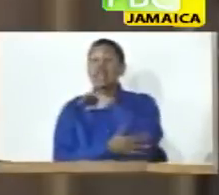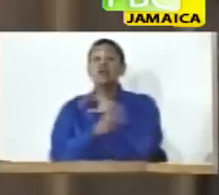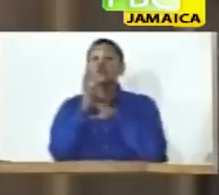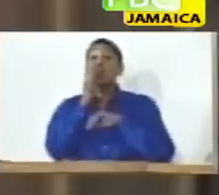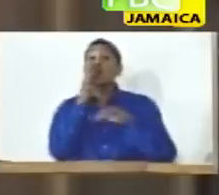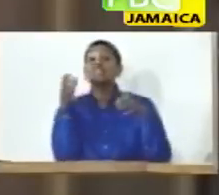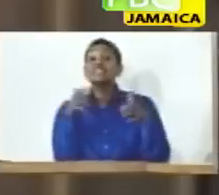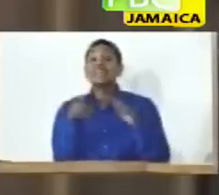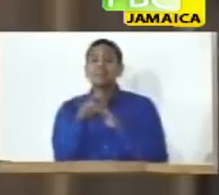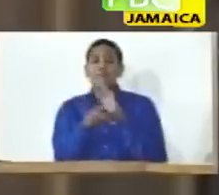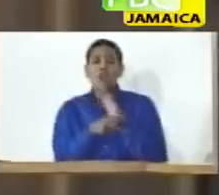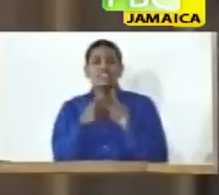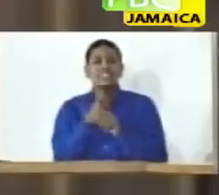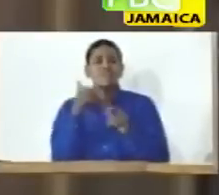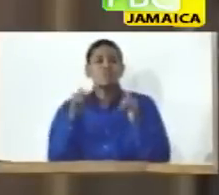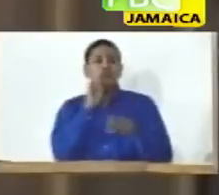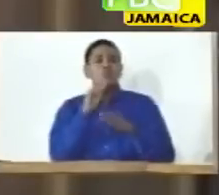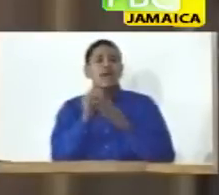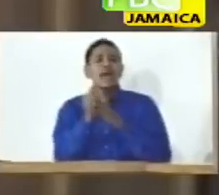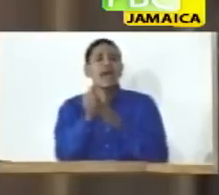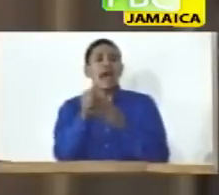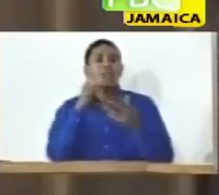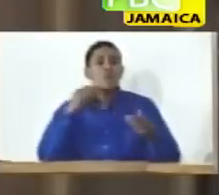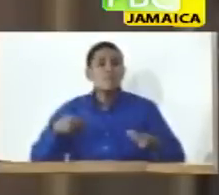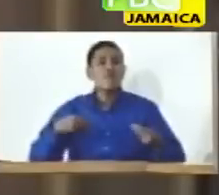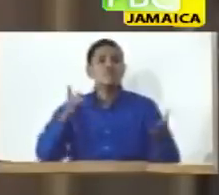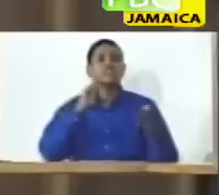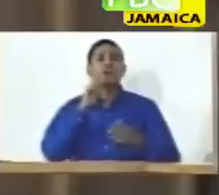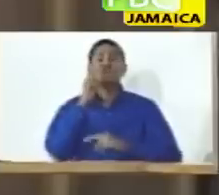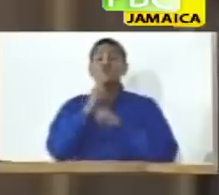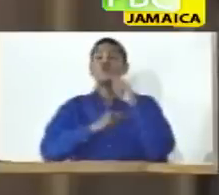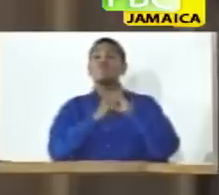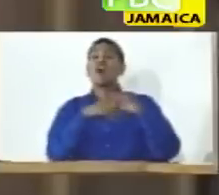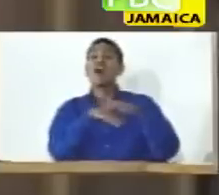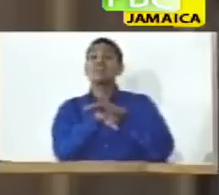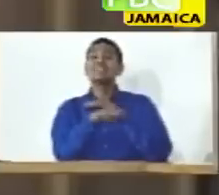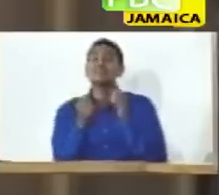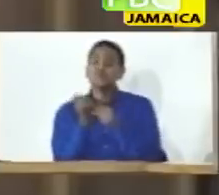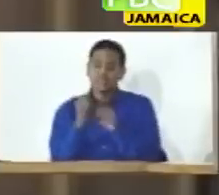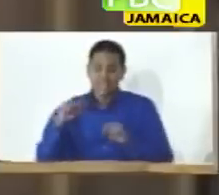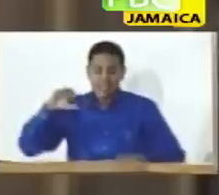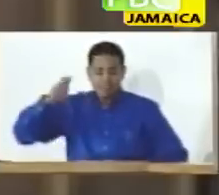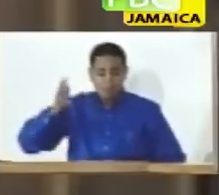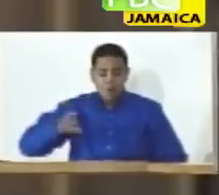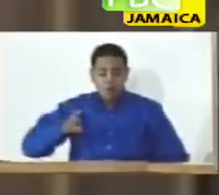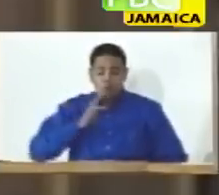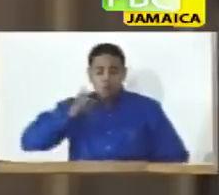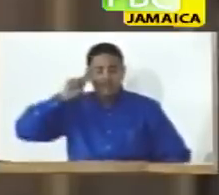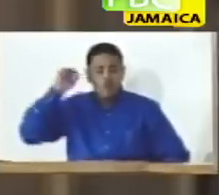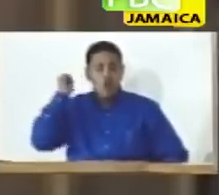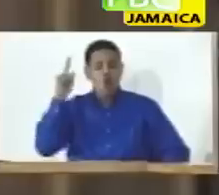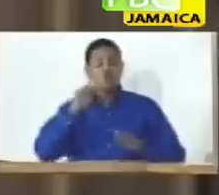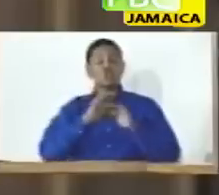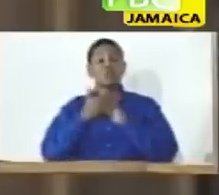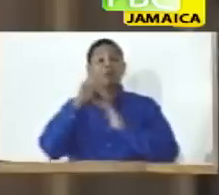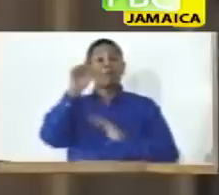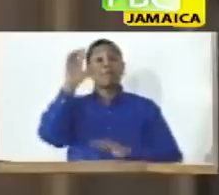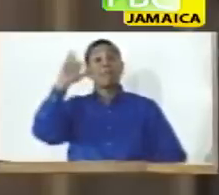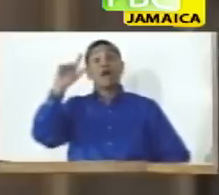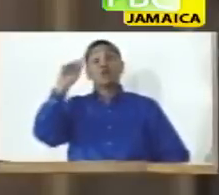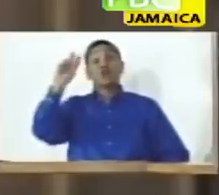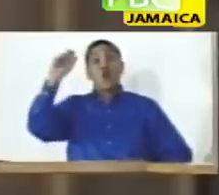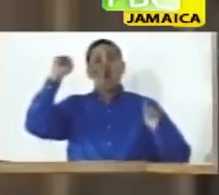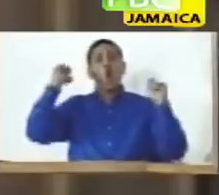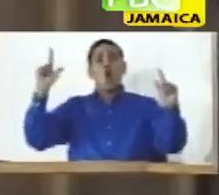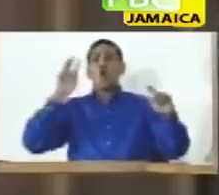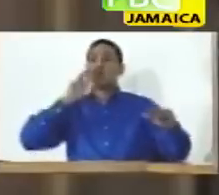Policy, which will guide the provision of universal access to safe potable water to all Jamaicans by 2030,